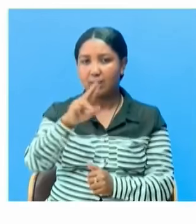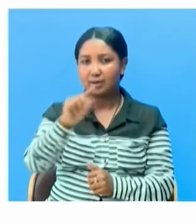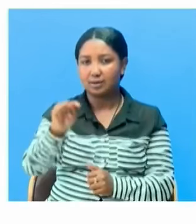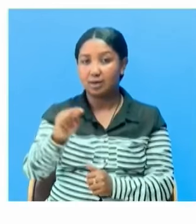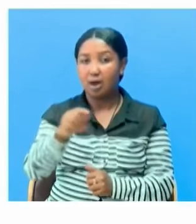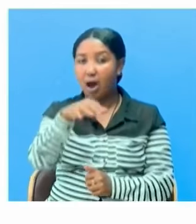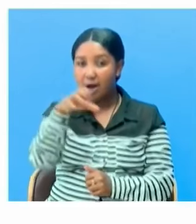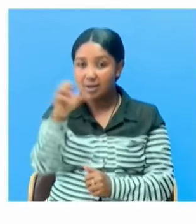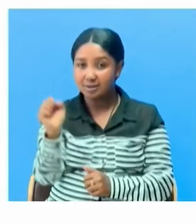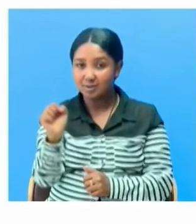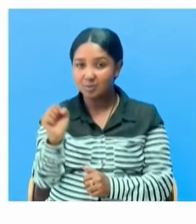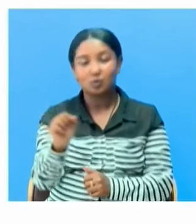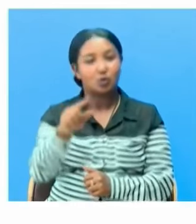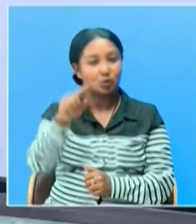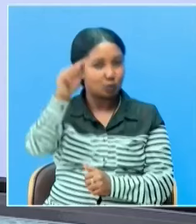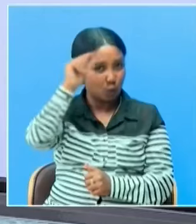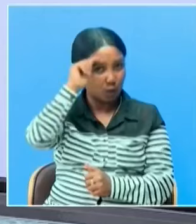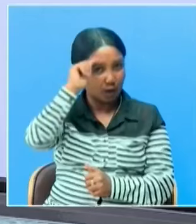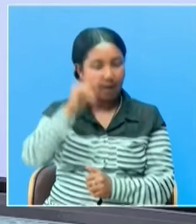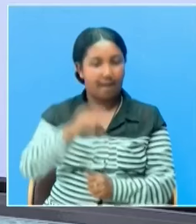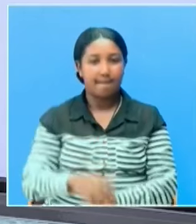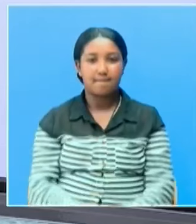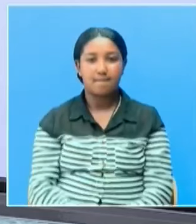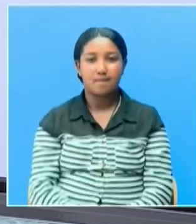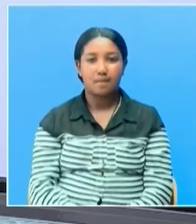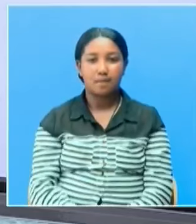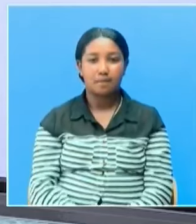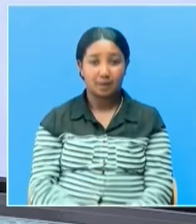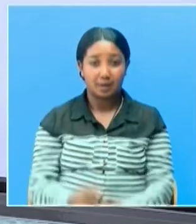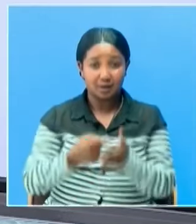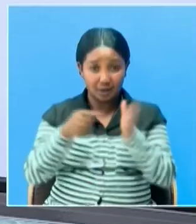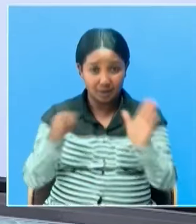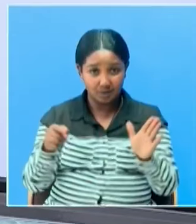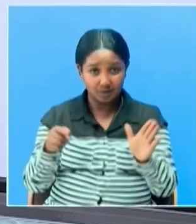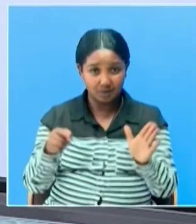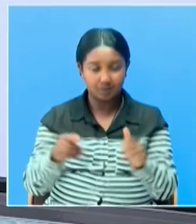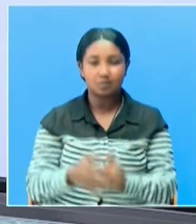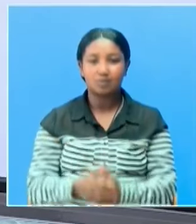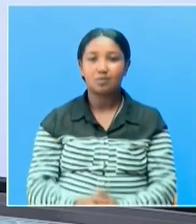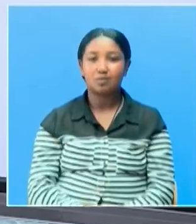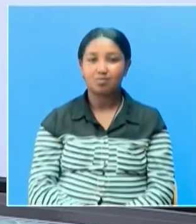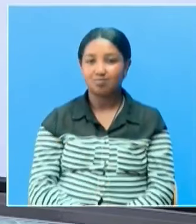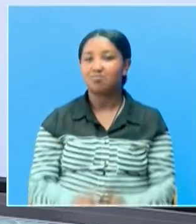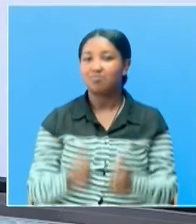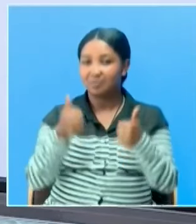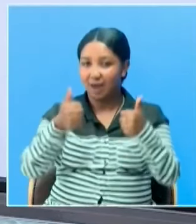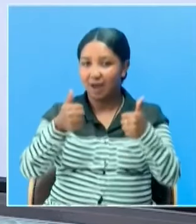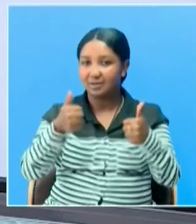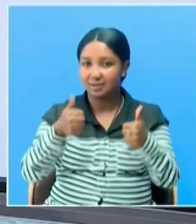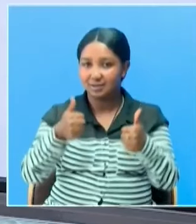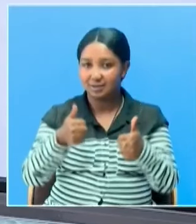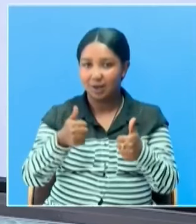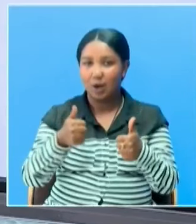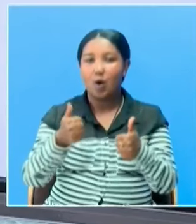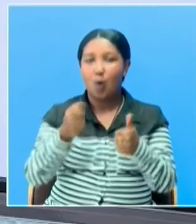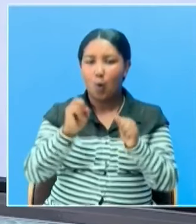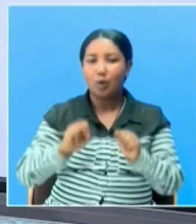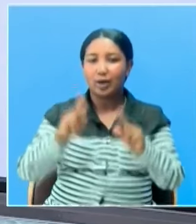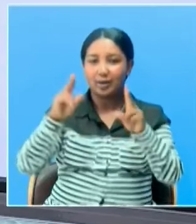as Tola. Is it clear? Nice. Okay, see